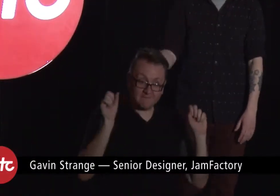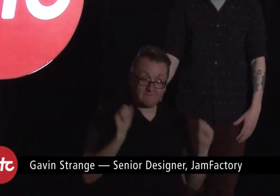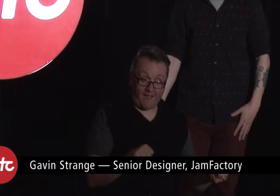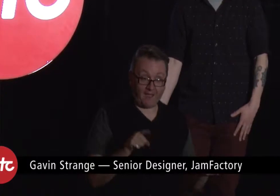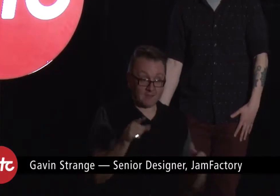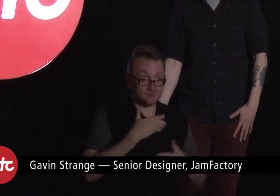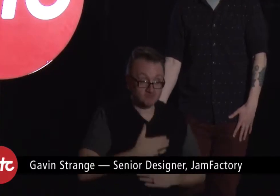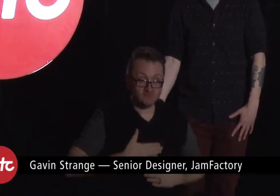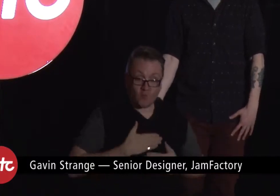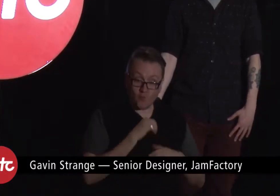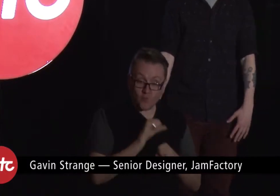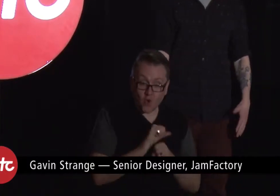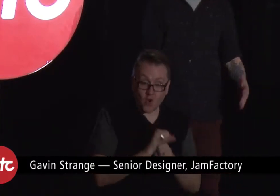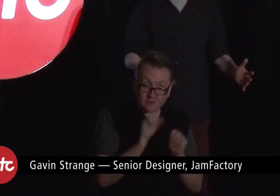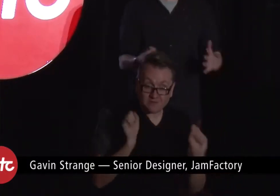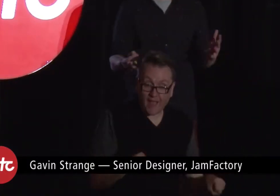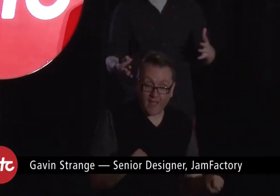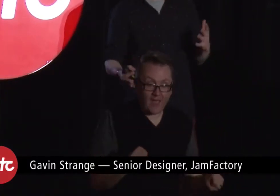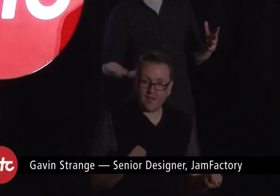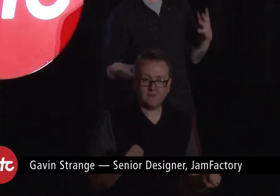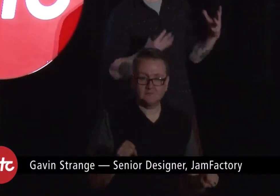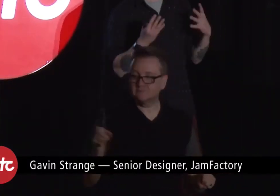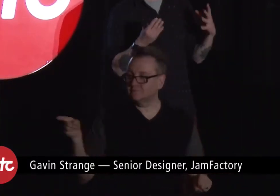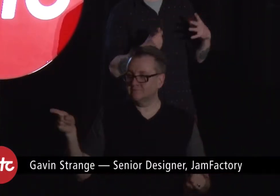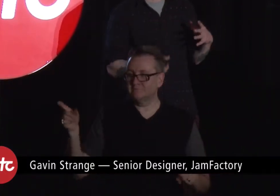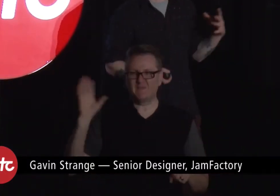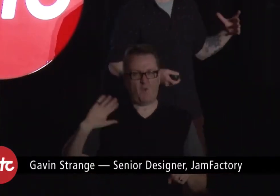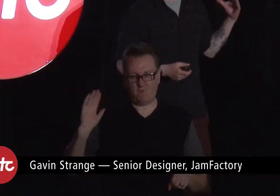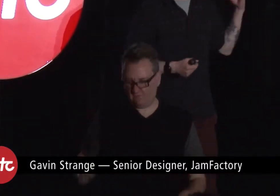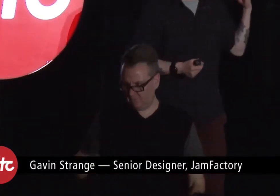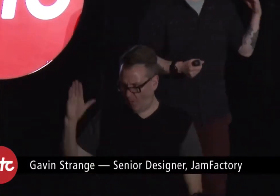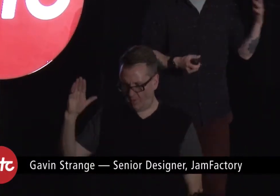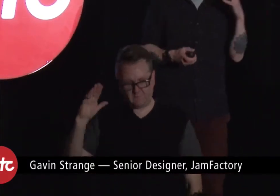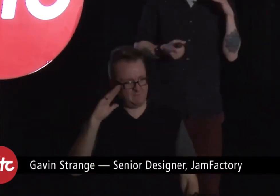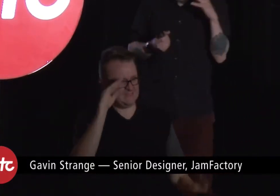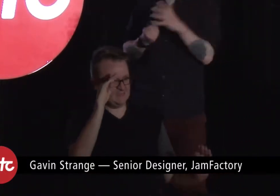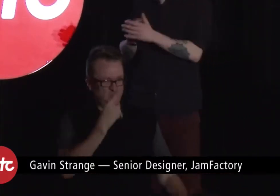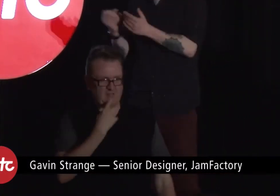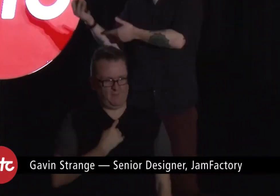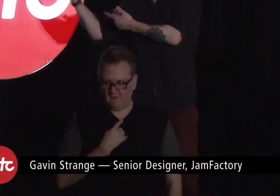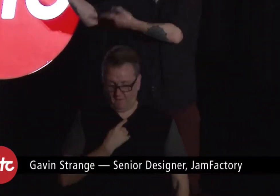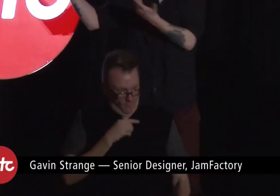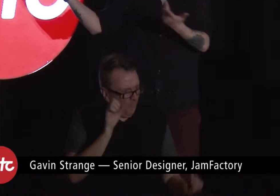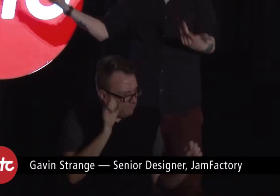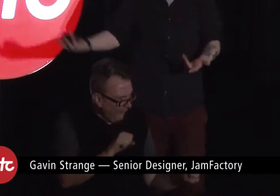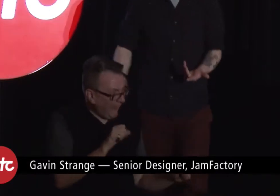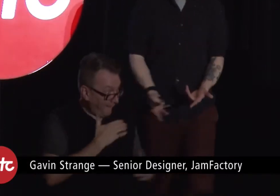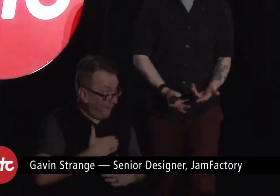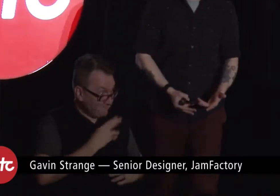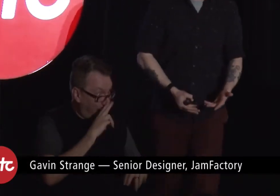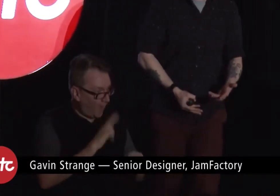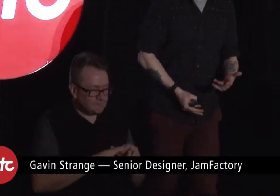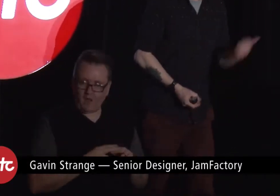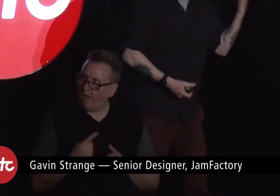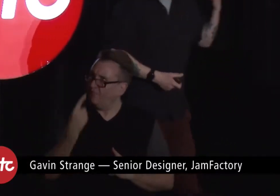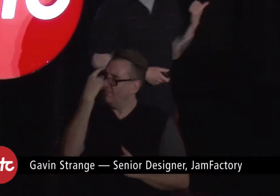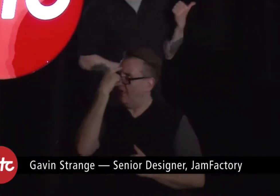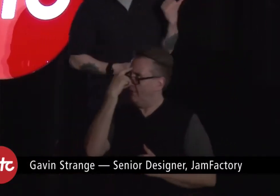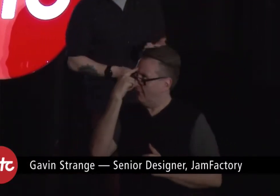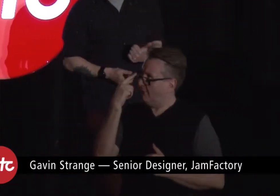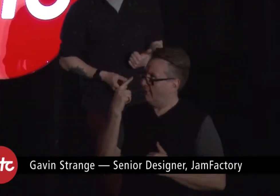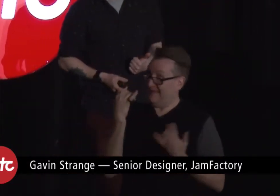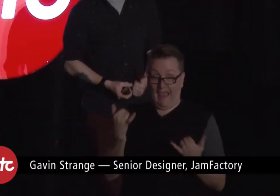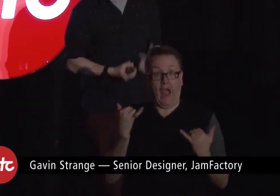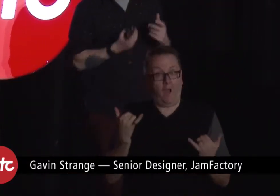and you will enjoy. Never ever was said to me. And it's like, I just really believe that it should be enjoyed